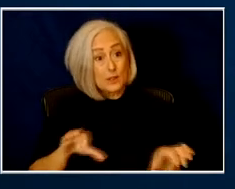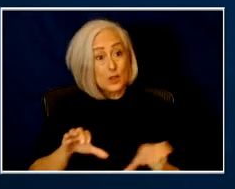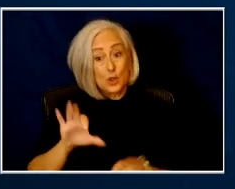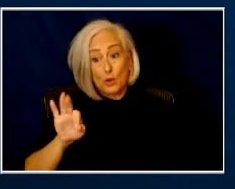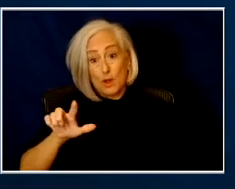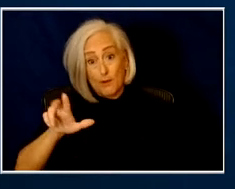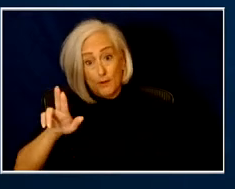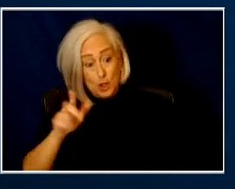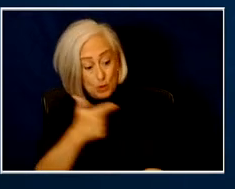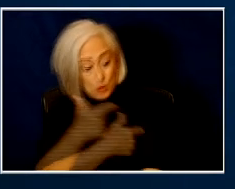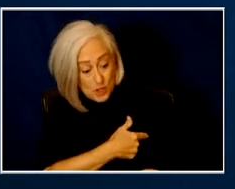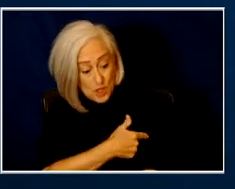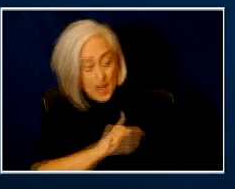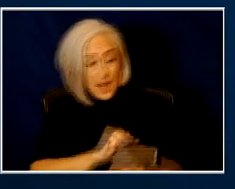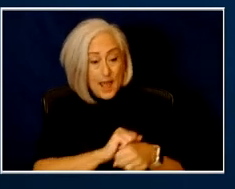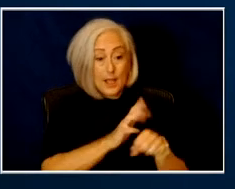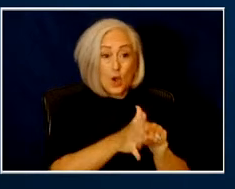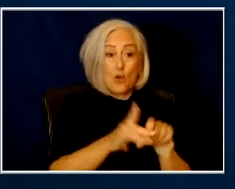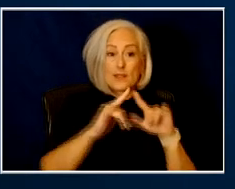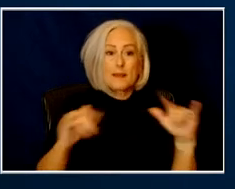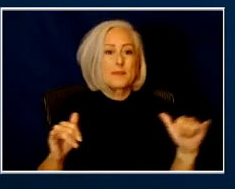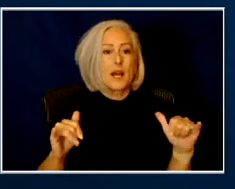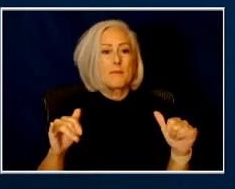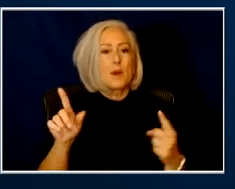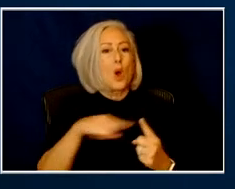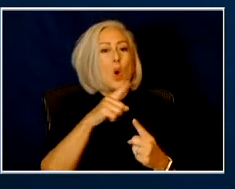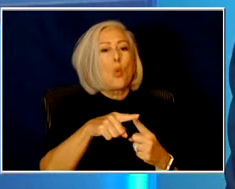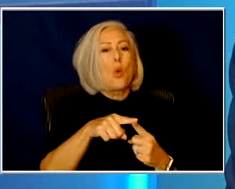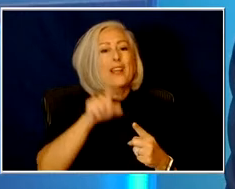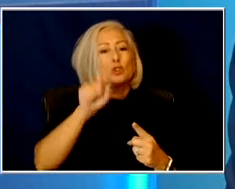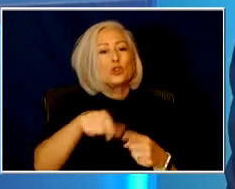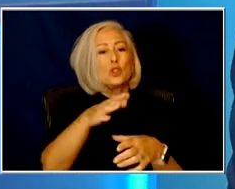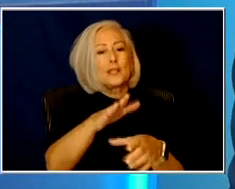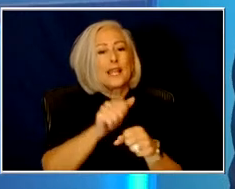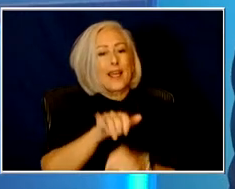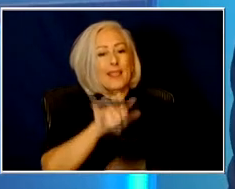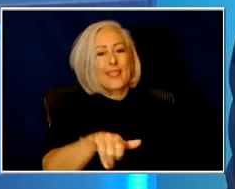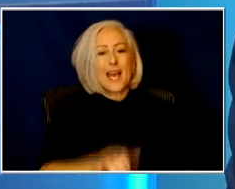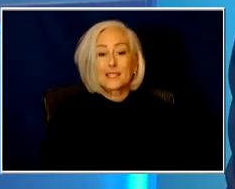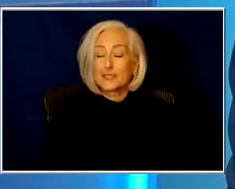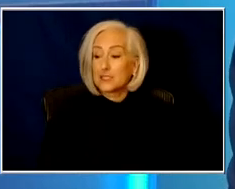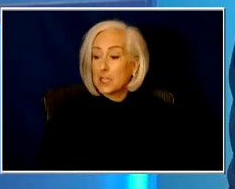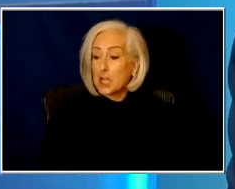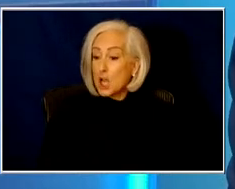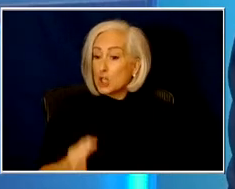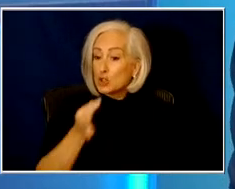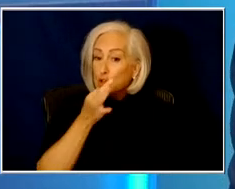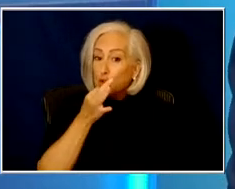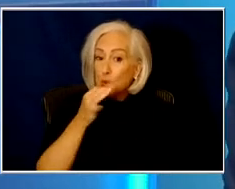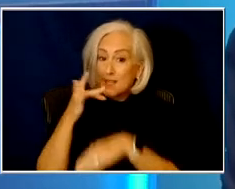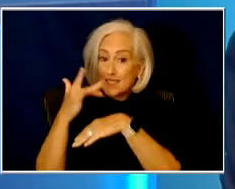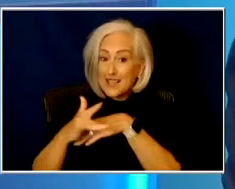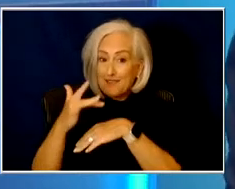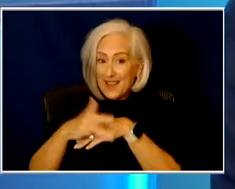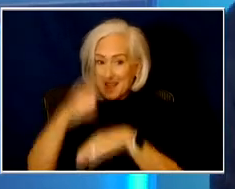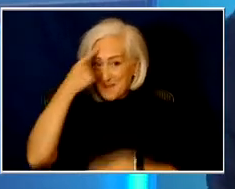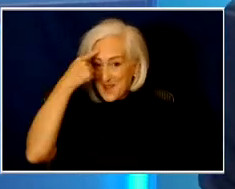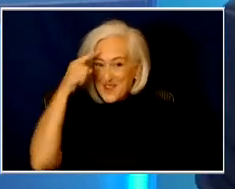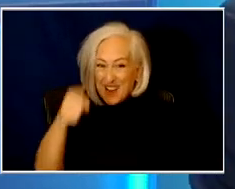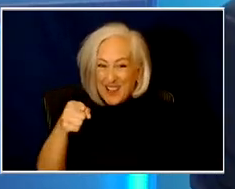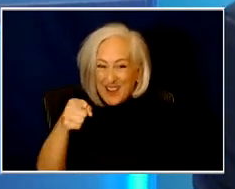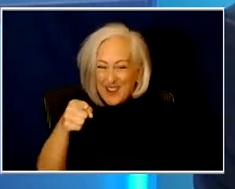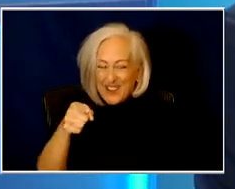when is the best time to get them both uh soon as they are available to you